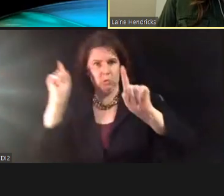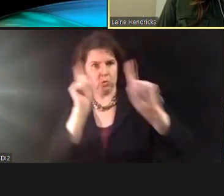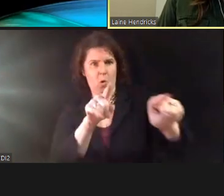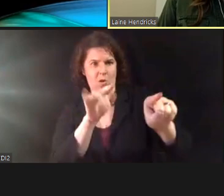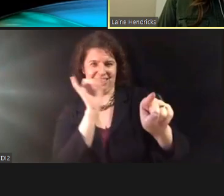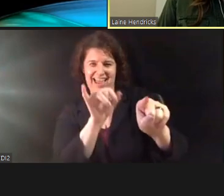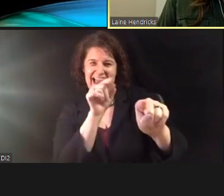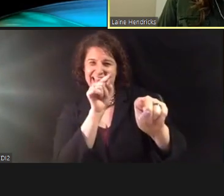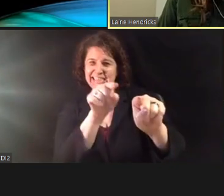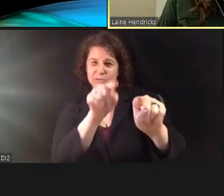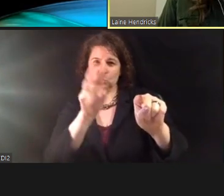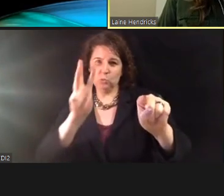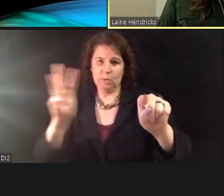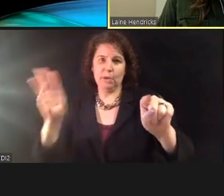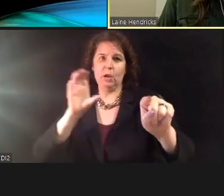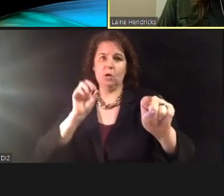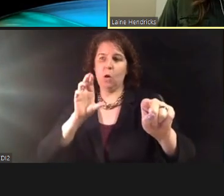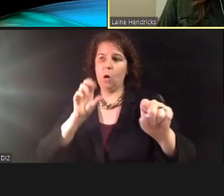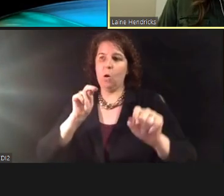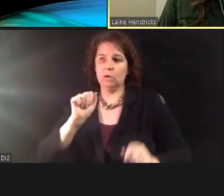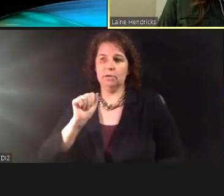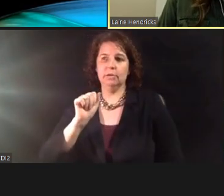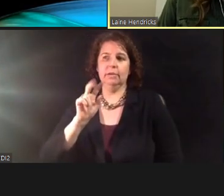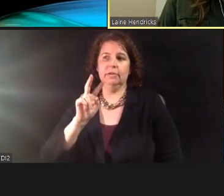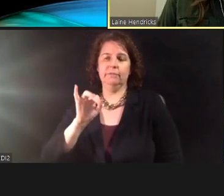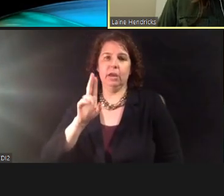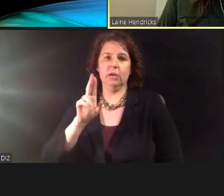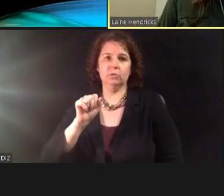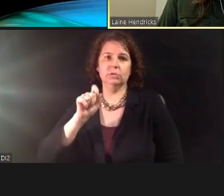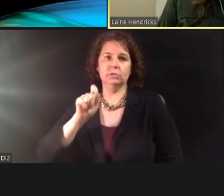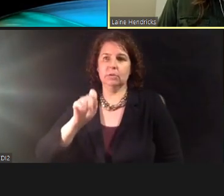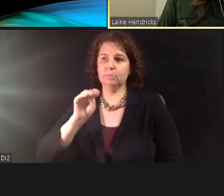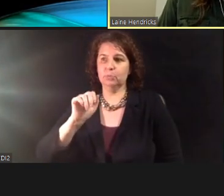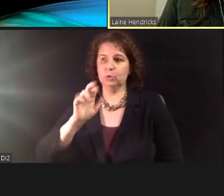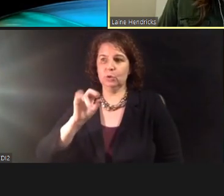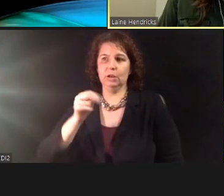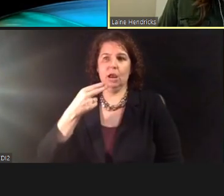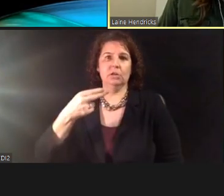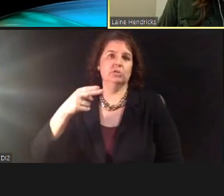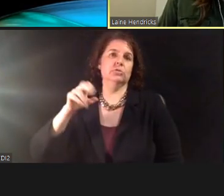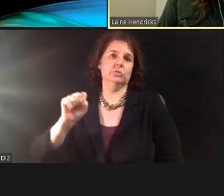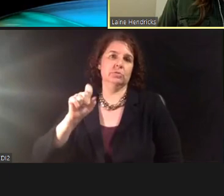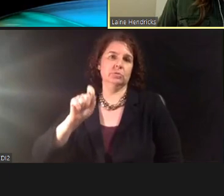with you again in the future. Until then, thank you for watching and stay healthy, Marin.